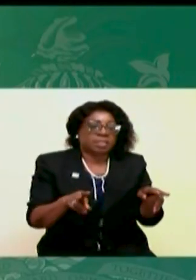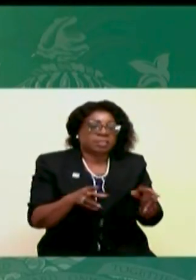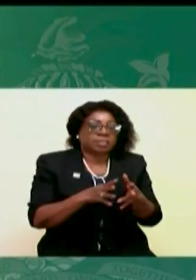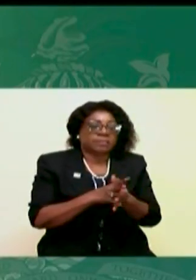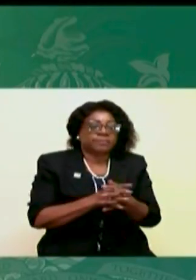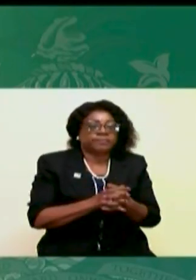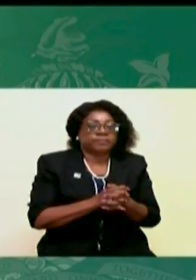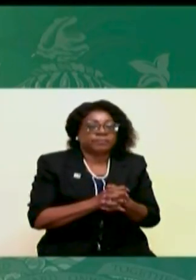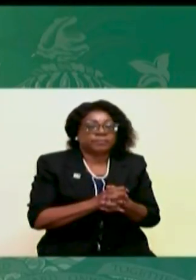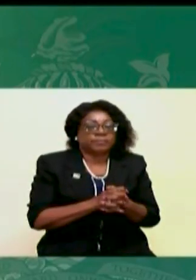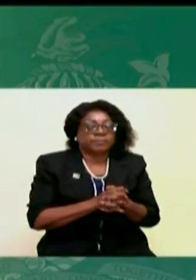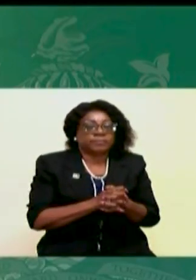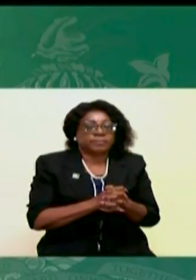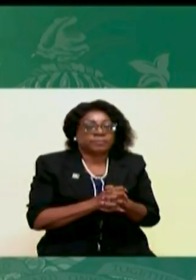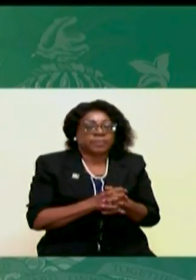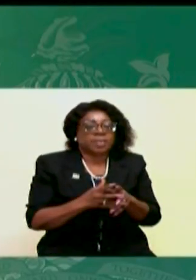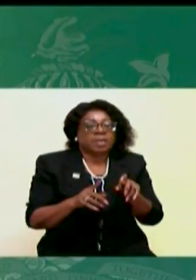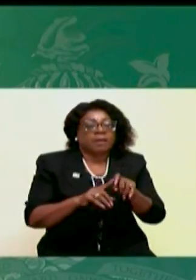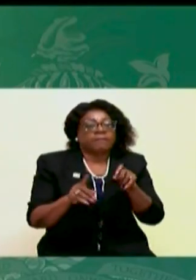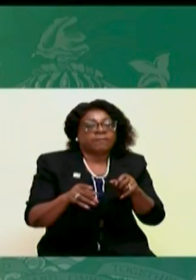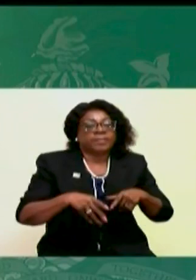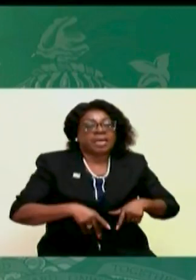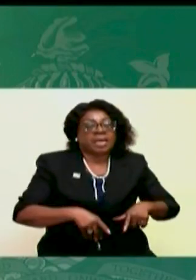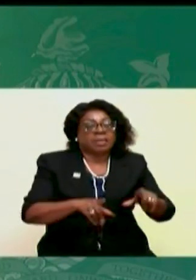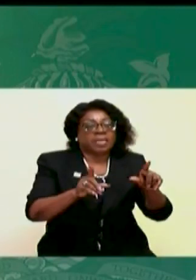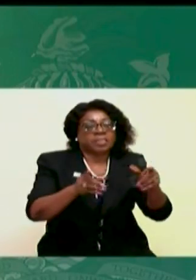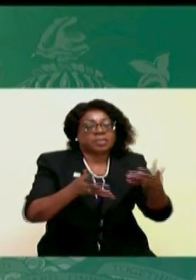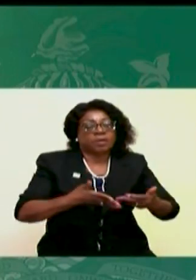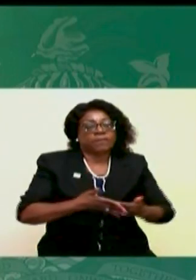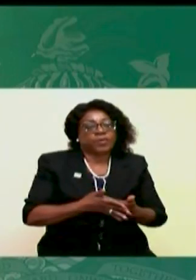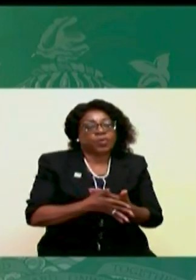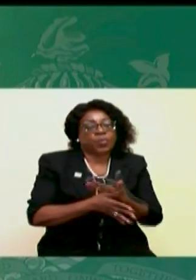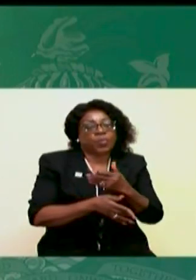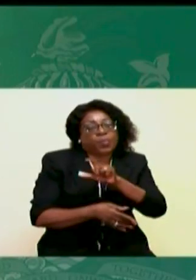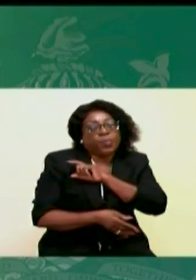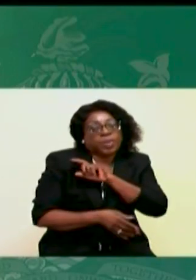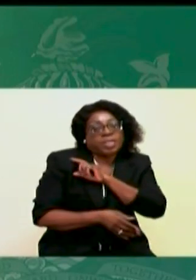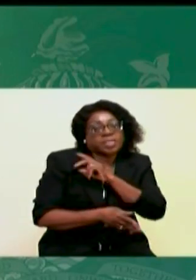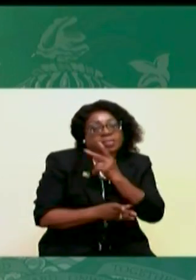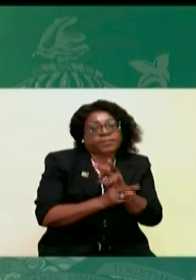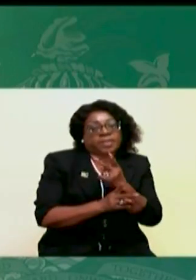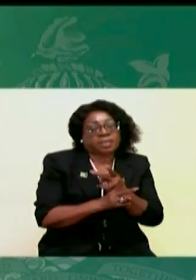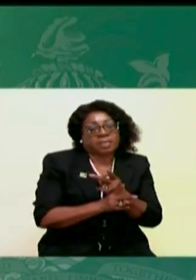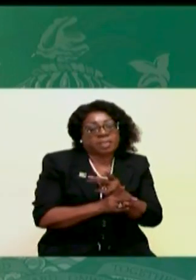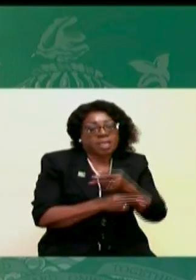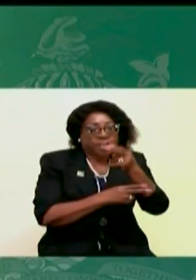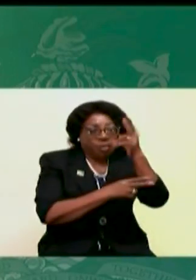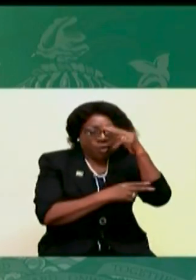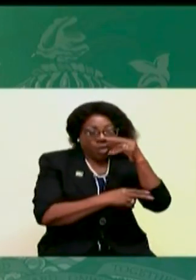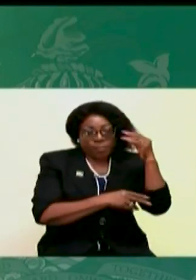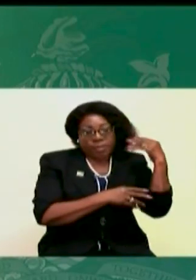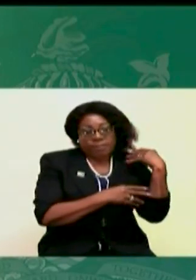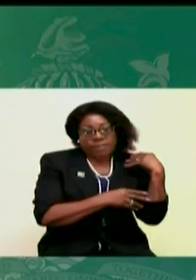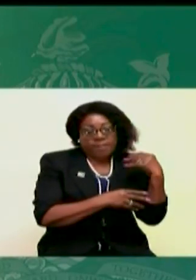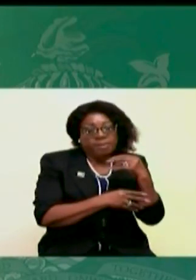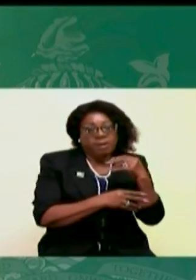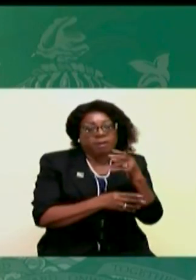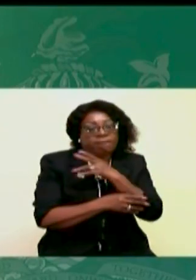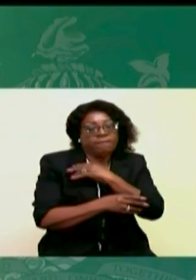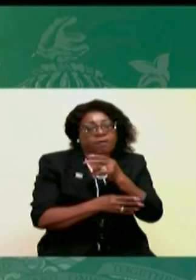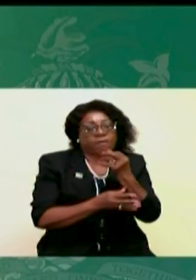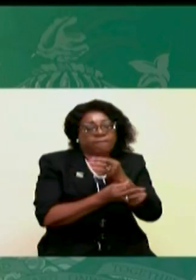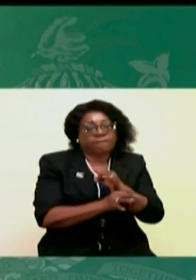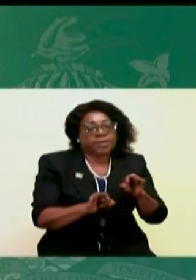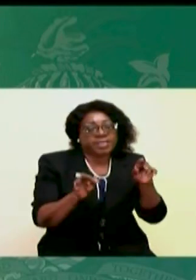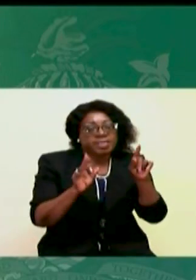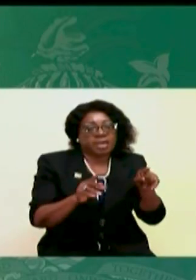there. Yes. From the allocation of new police vehicles, the Honorable Member for Freetown has indicated that the people of